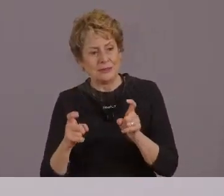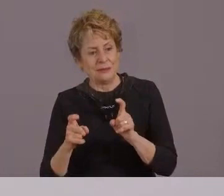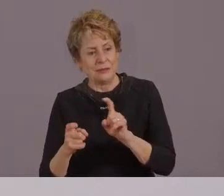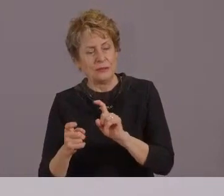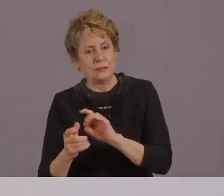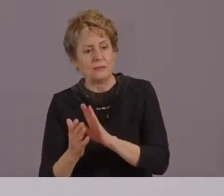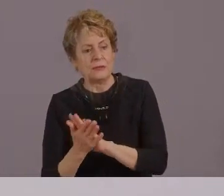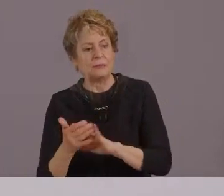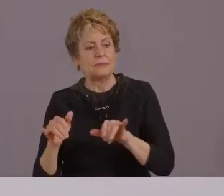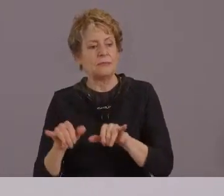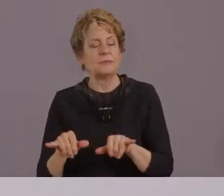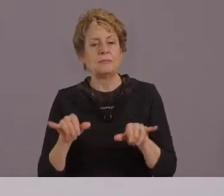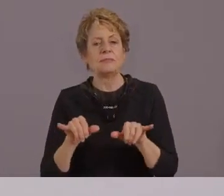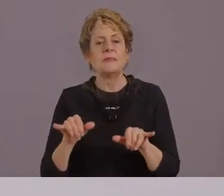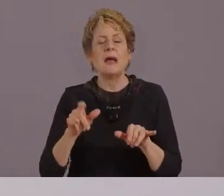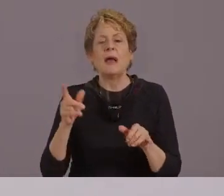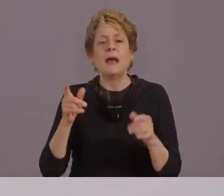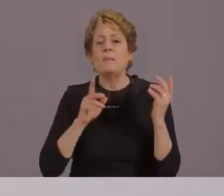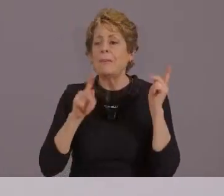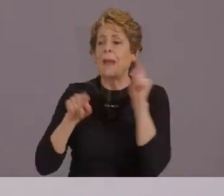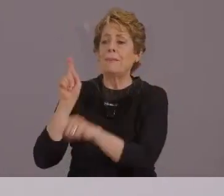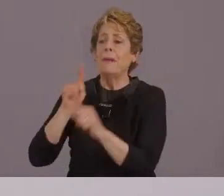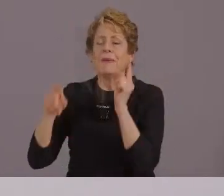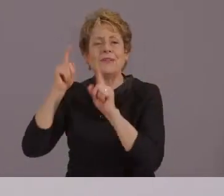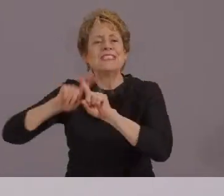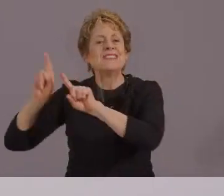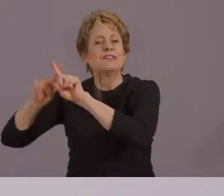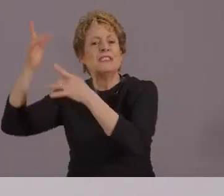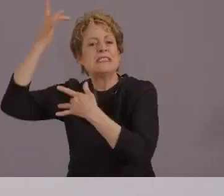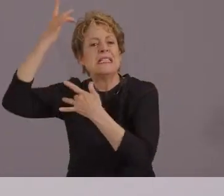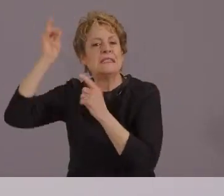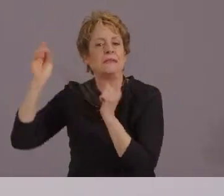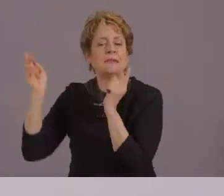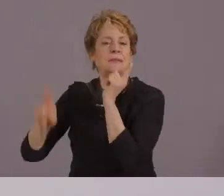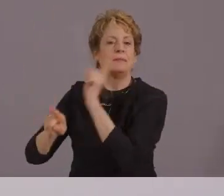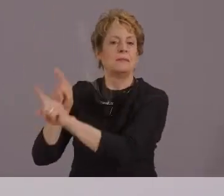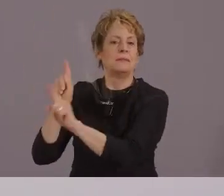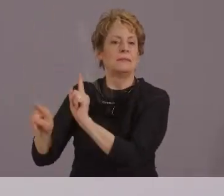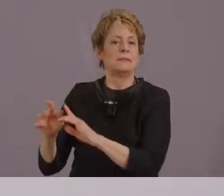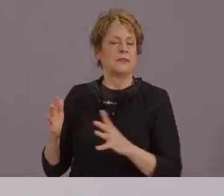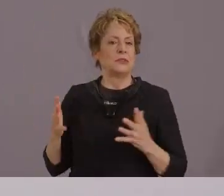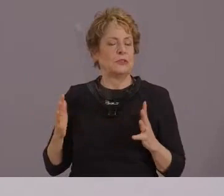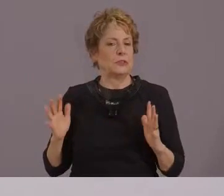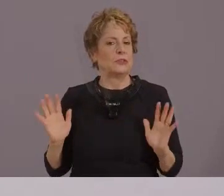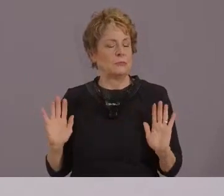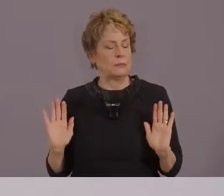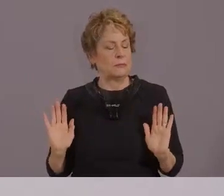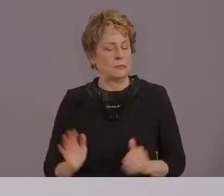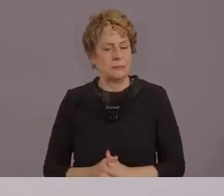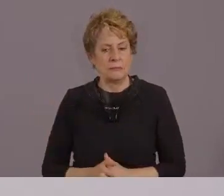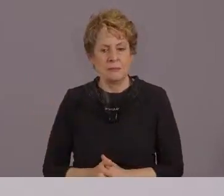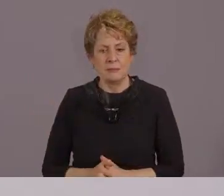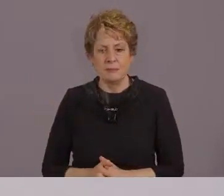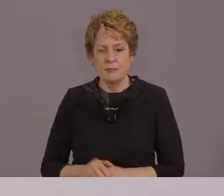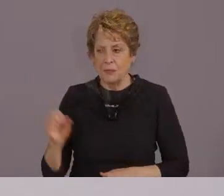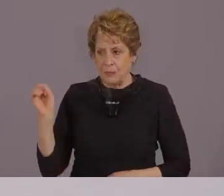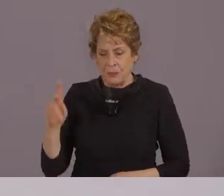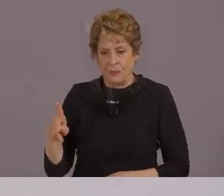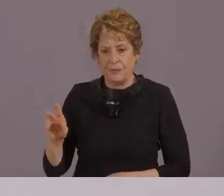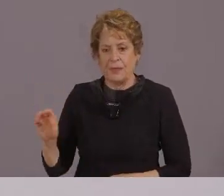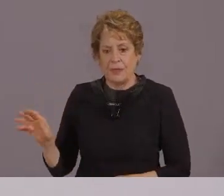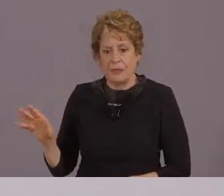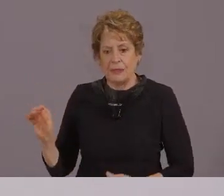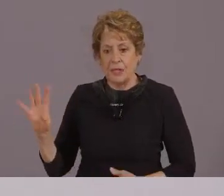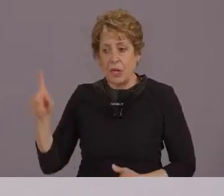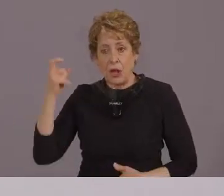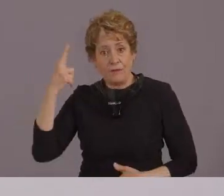overwhelming the healthcare system. Okay, you know, you and the governor are both fully vaccinated. Others